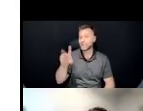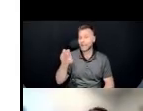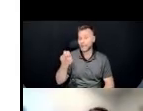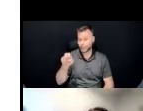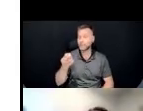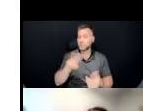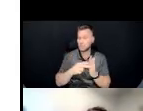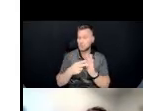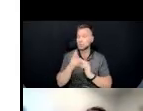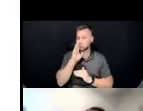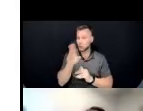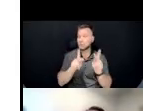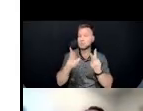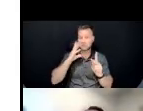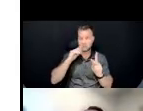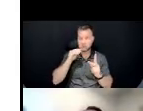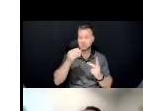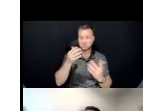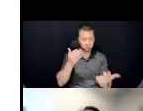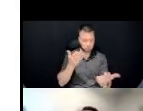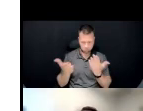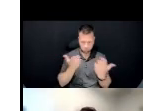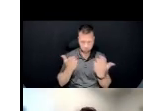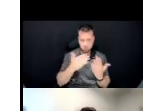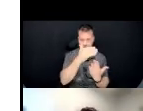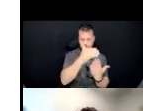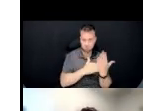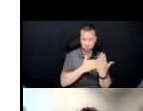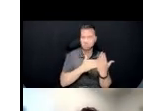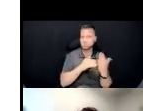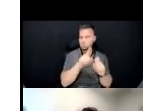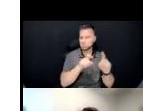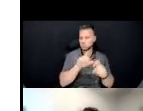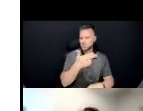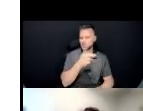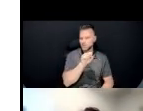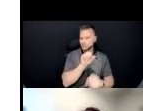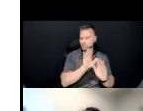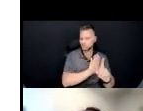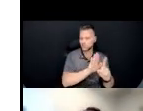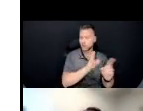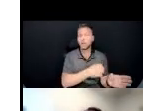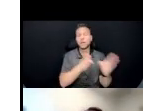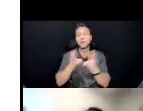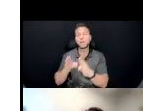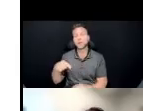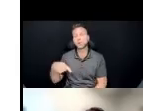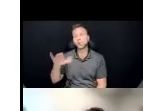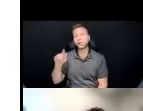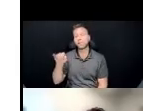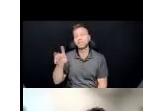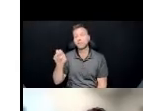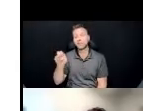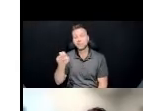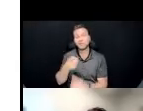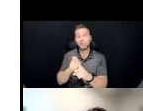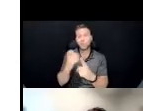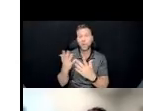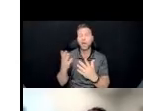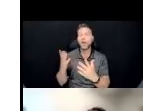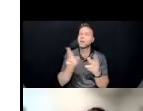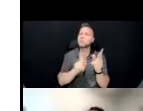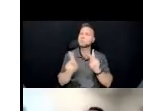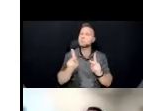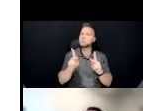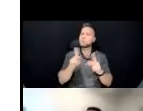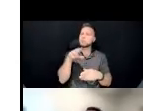or CHES, and qualitative data collected by community evaluators working